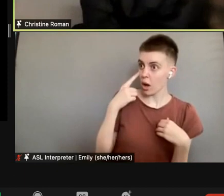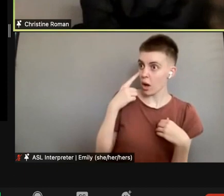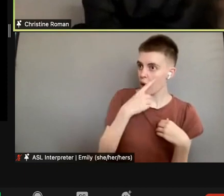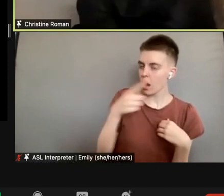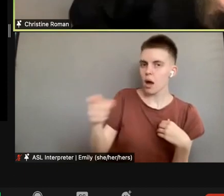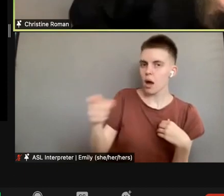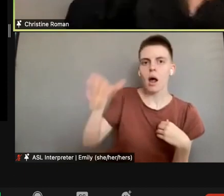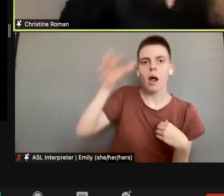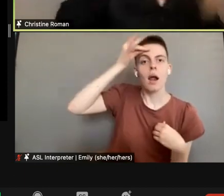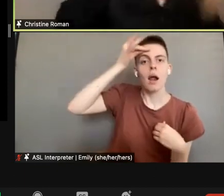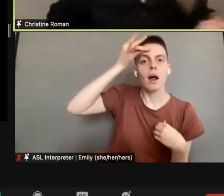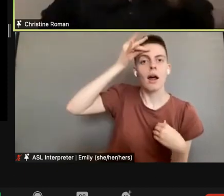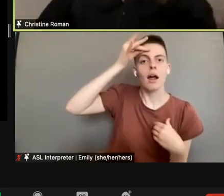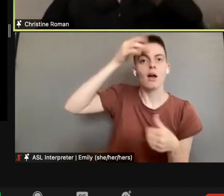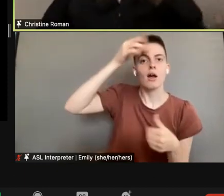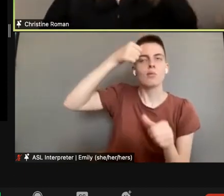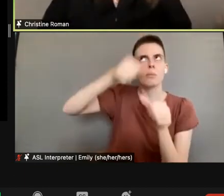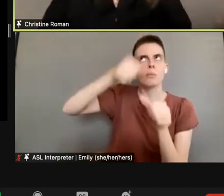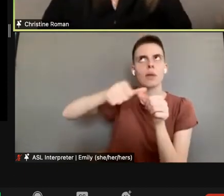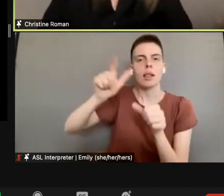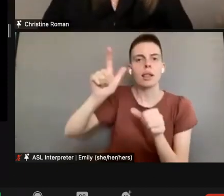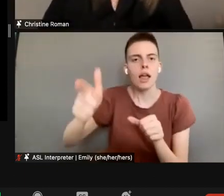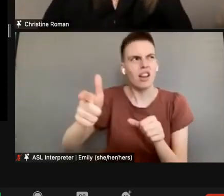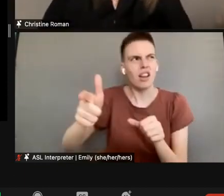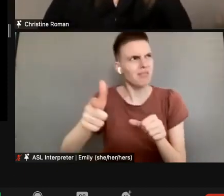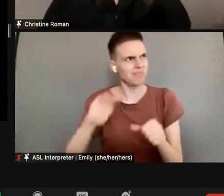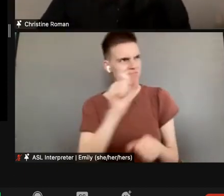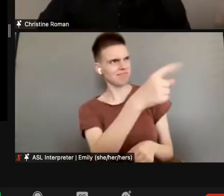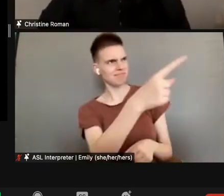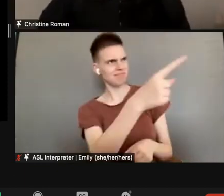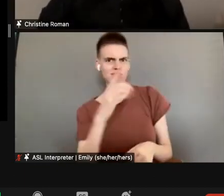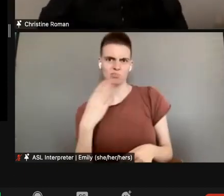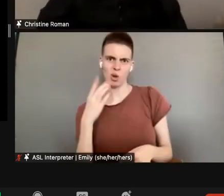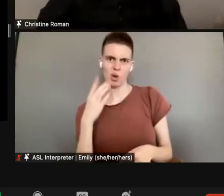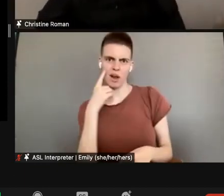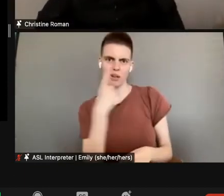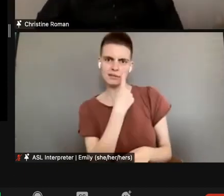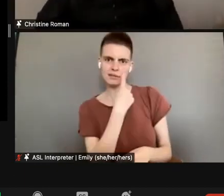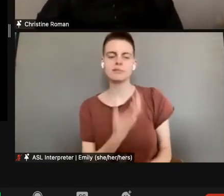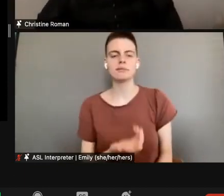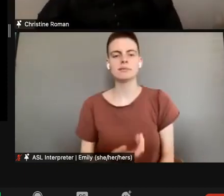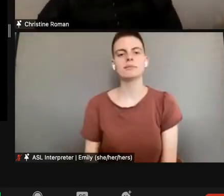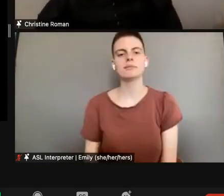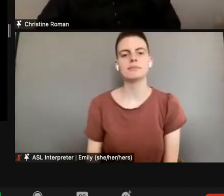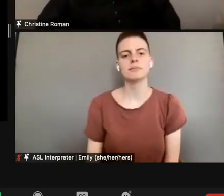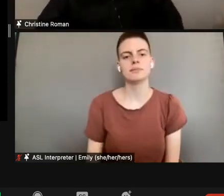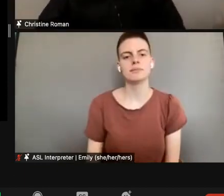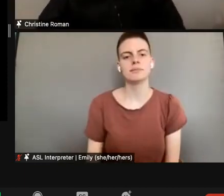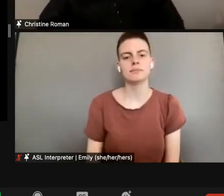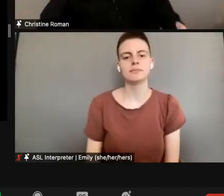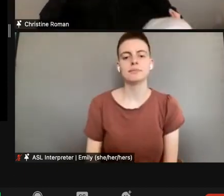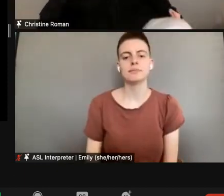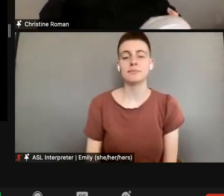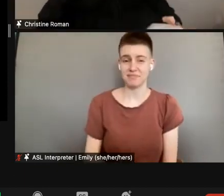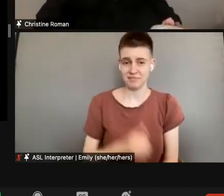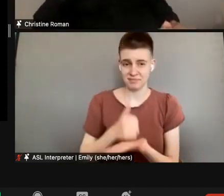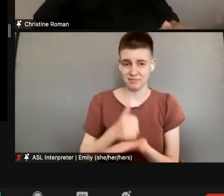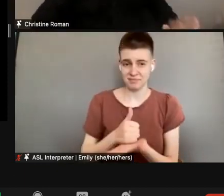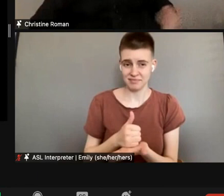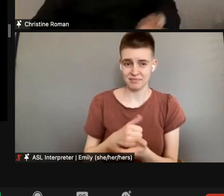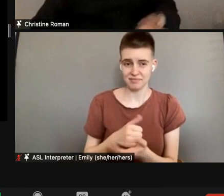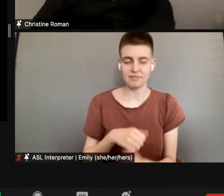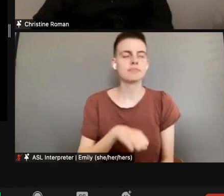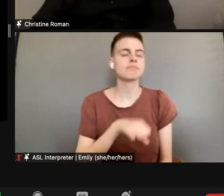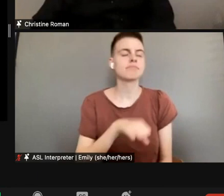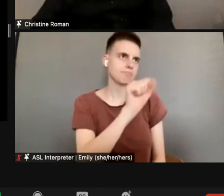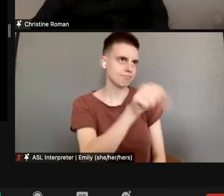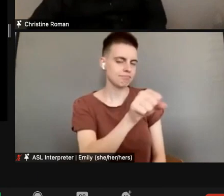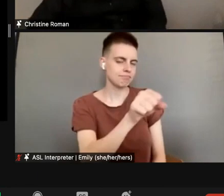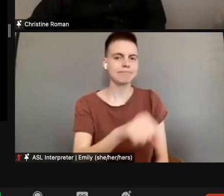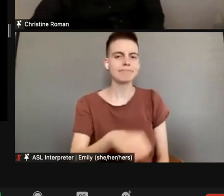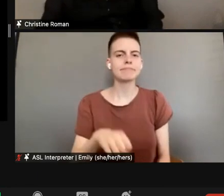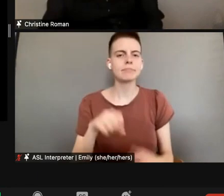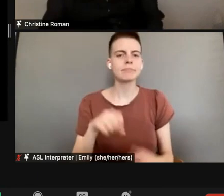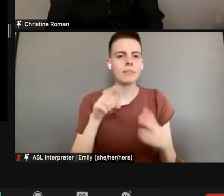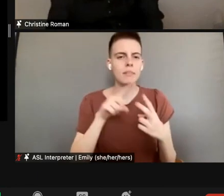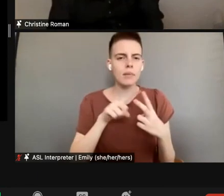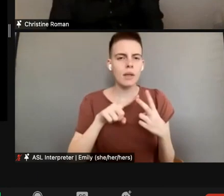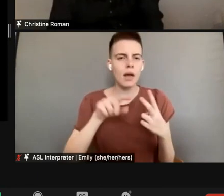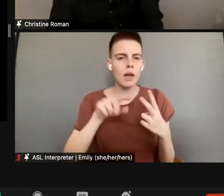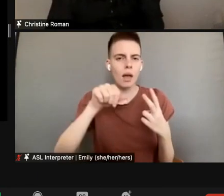Does that answer that? Does that help? Yes, and I'm wondering, so someone also is